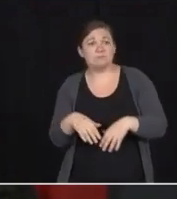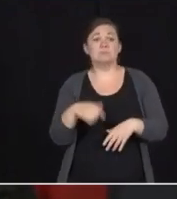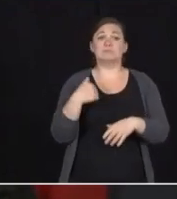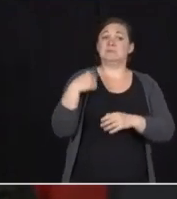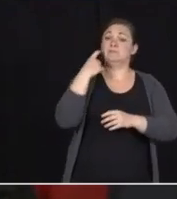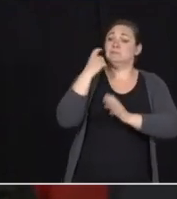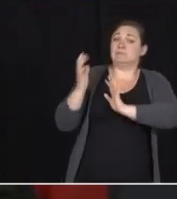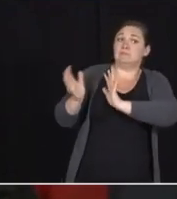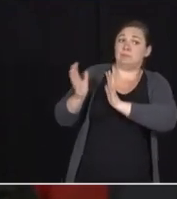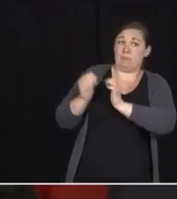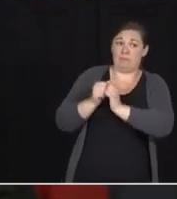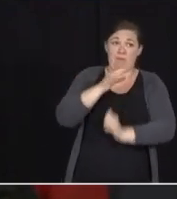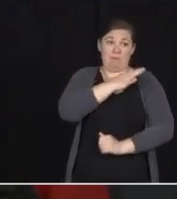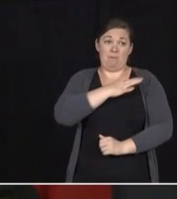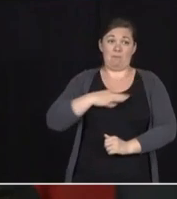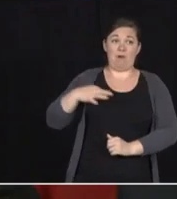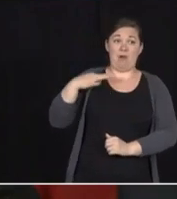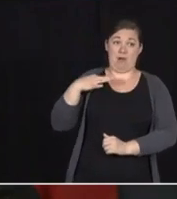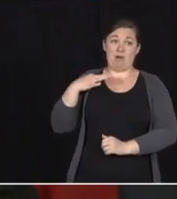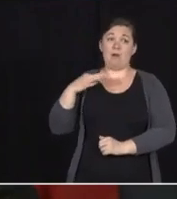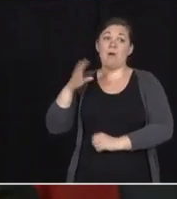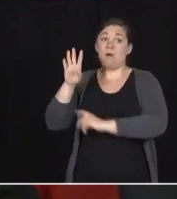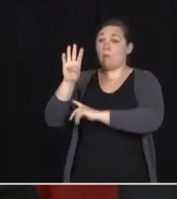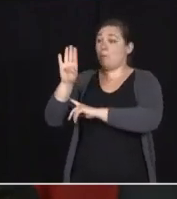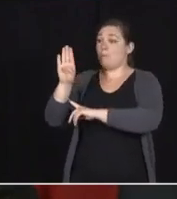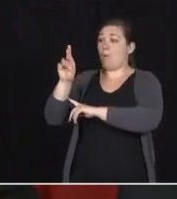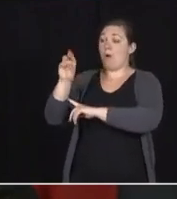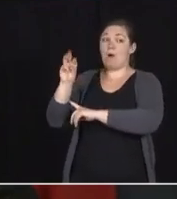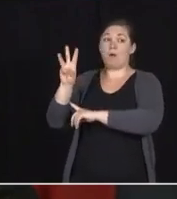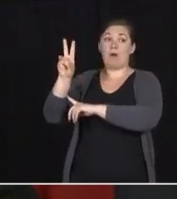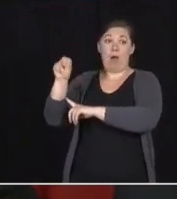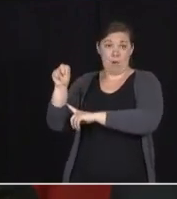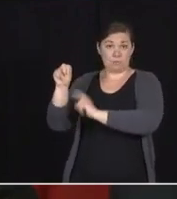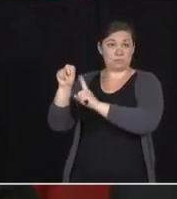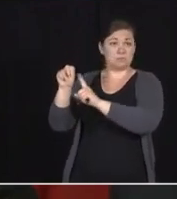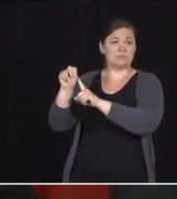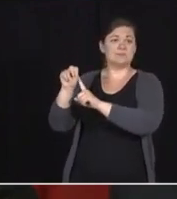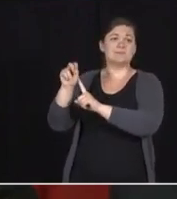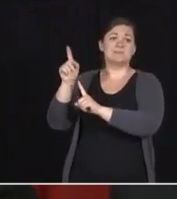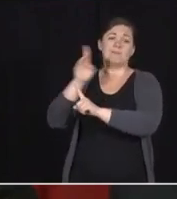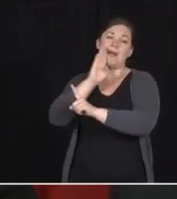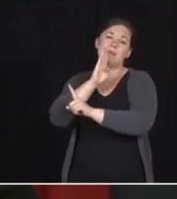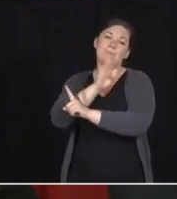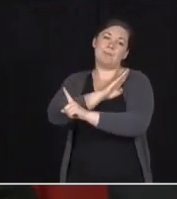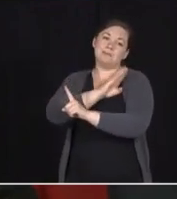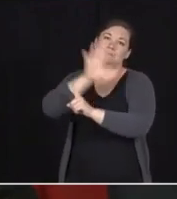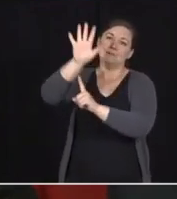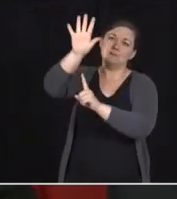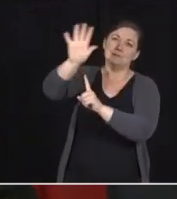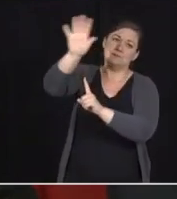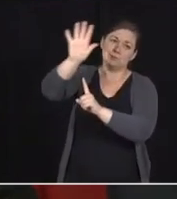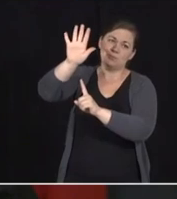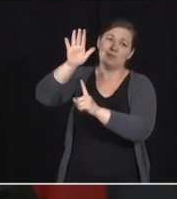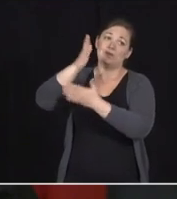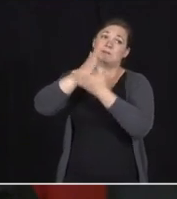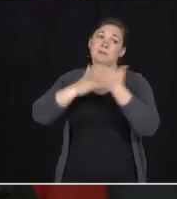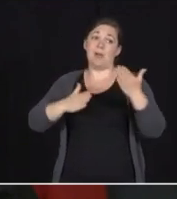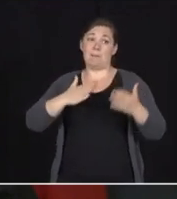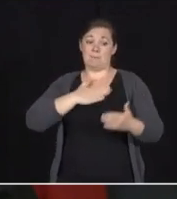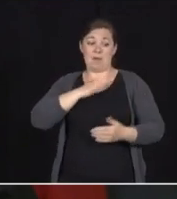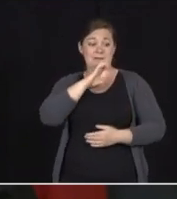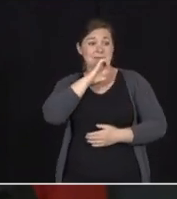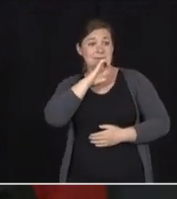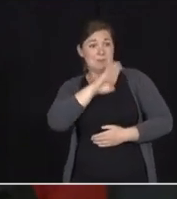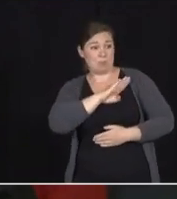on the weekend, kind of one of the hot spots are up in one part of Brampton, another hot spots in my area, in northern Etobicoke, and then